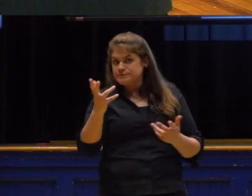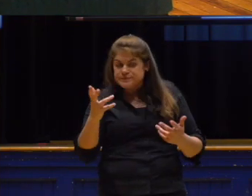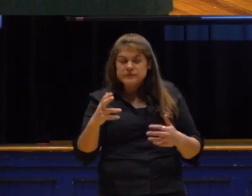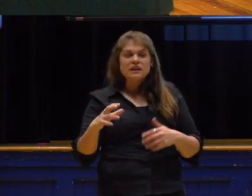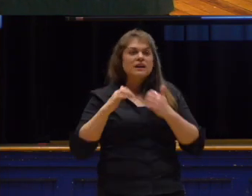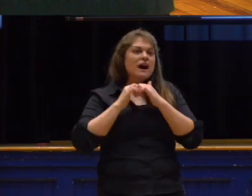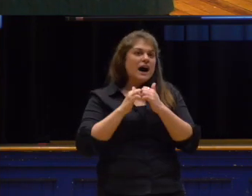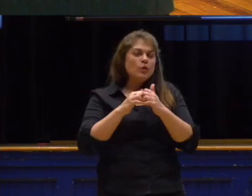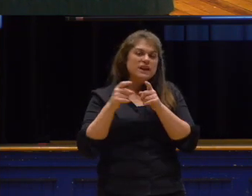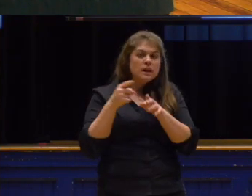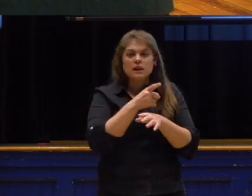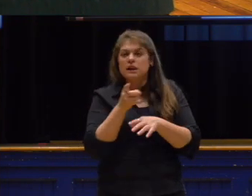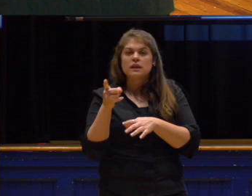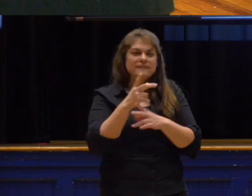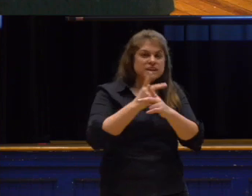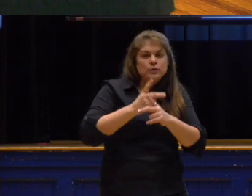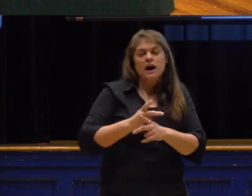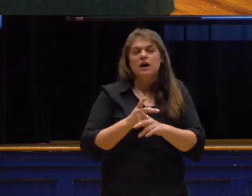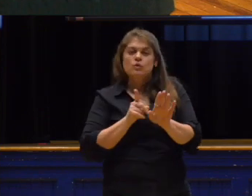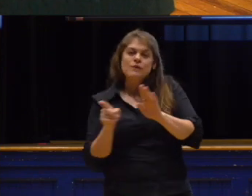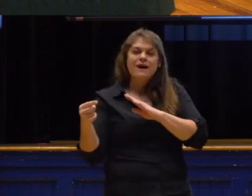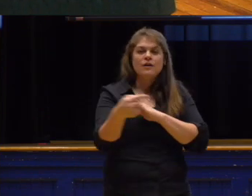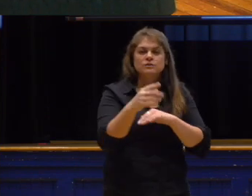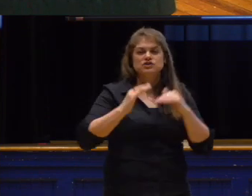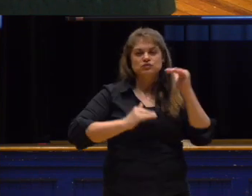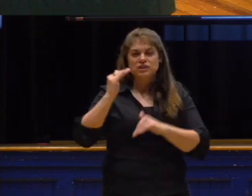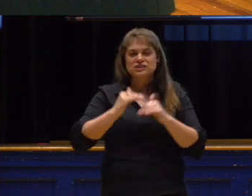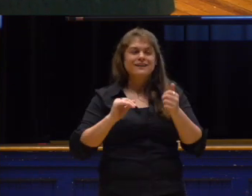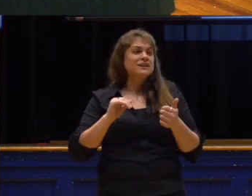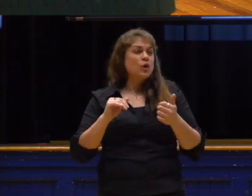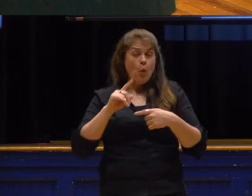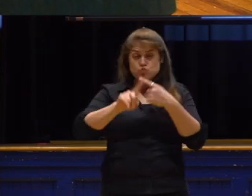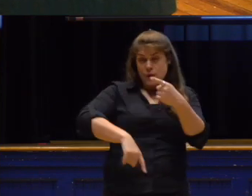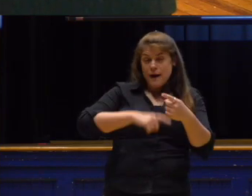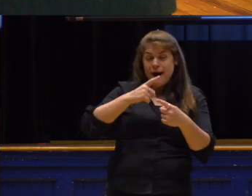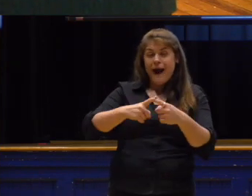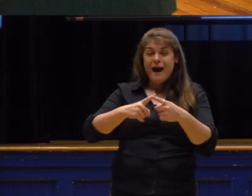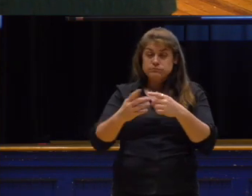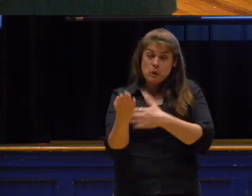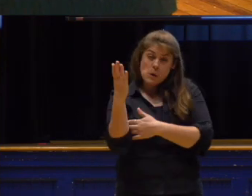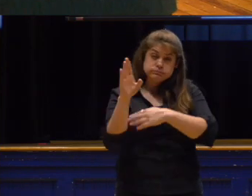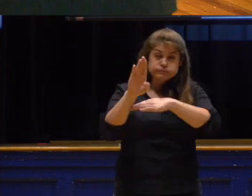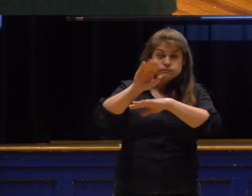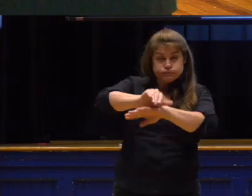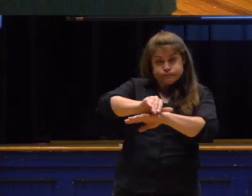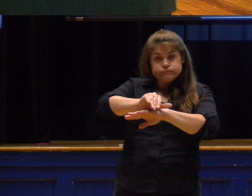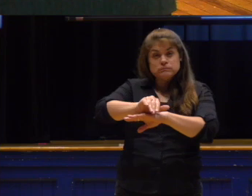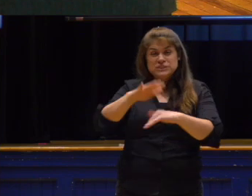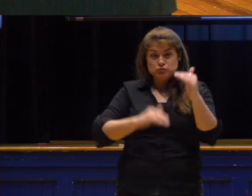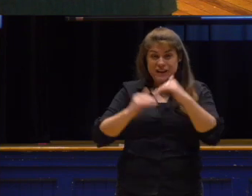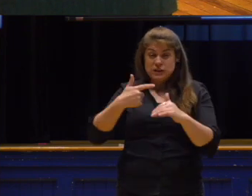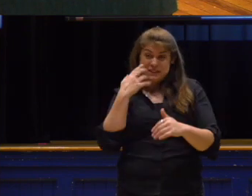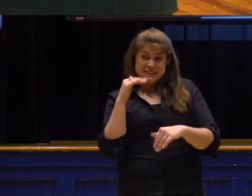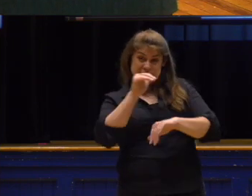And how will we navigate around the construction? And what time of day is the construction going to take place?